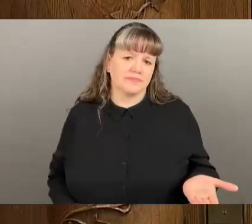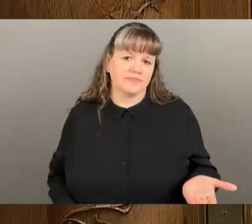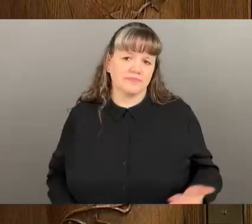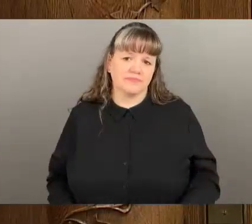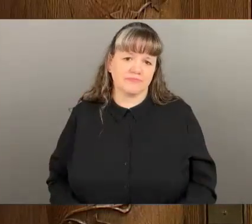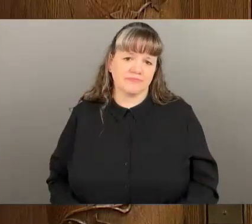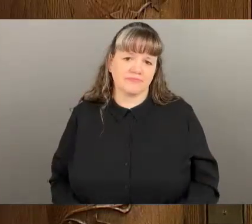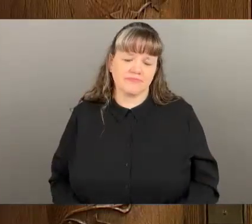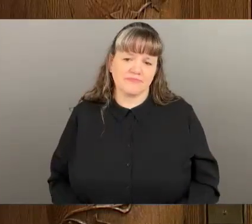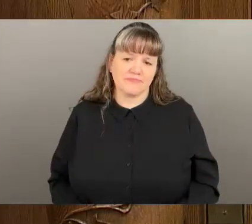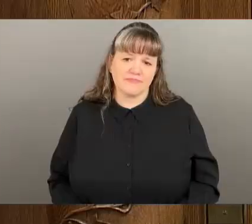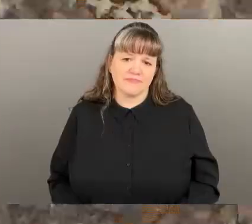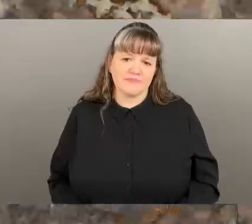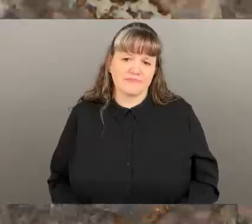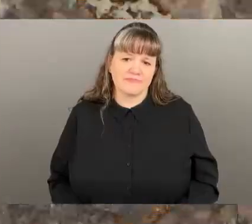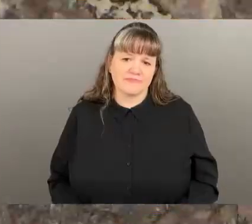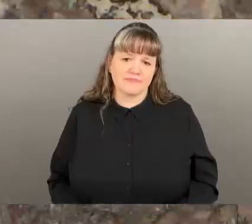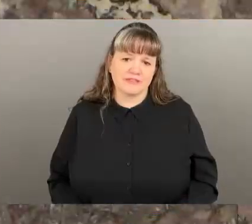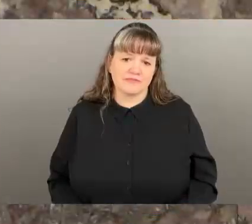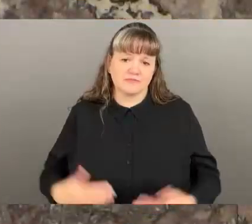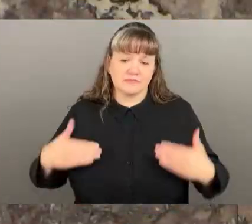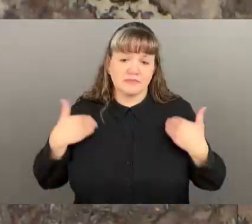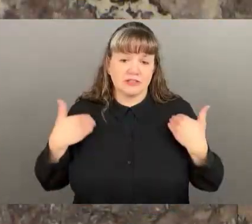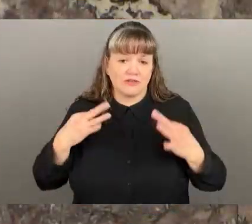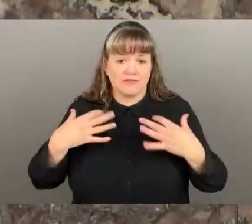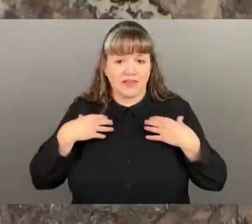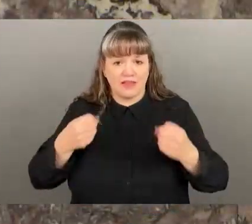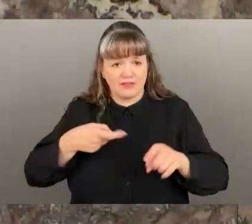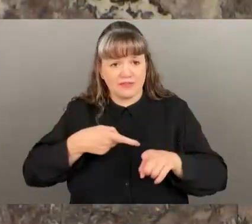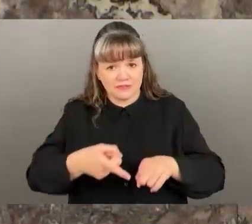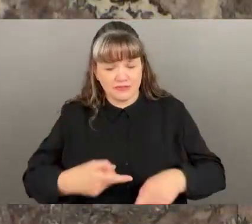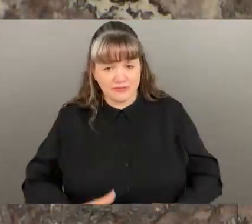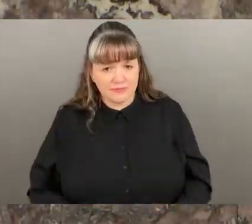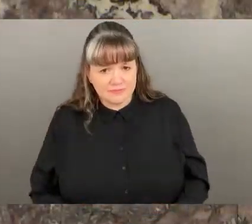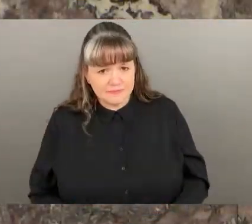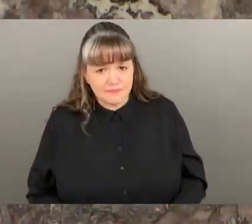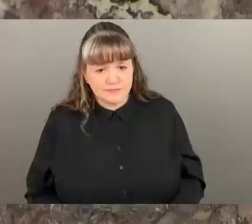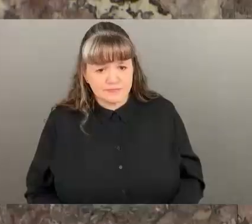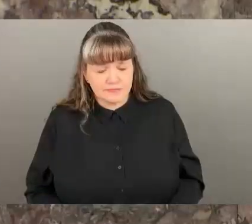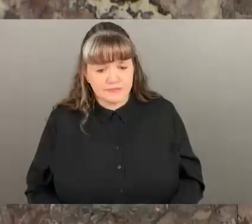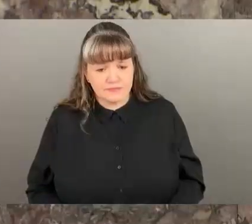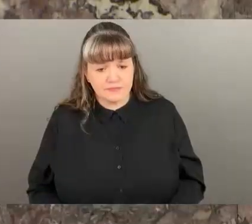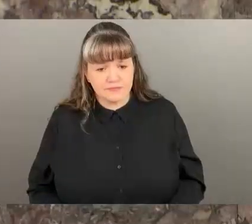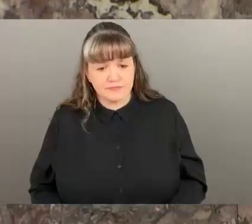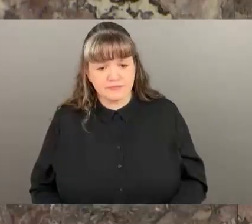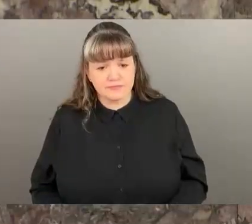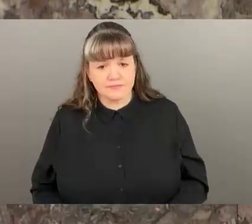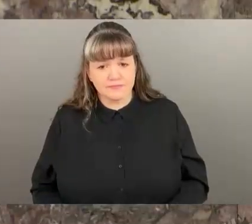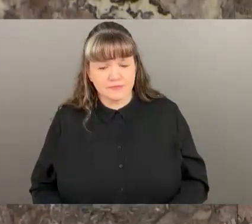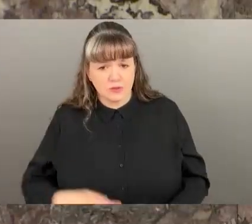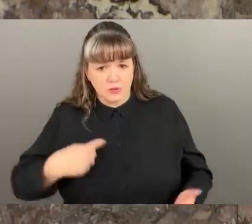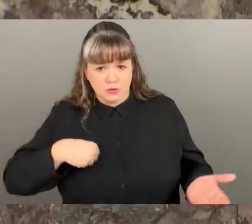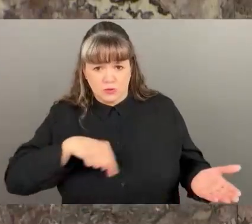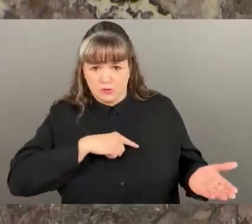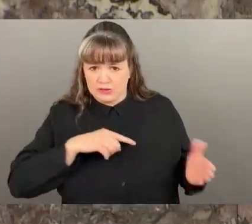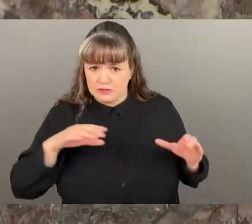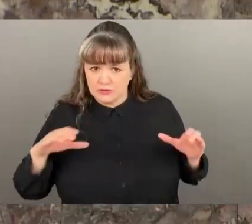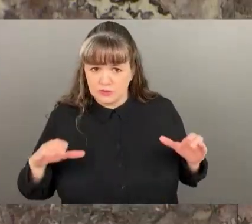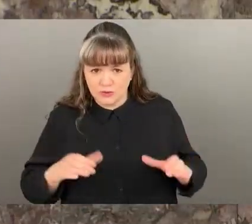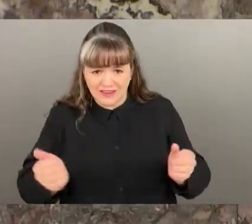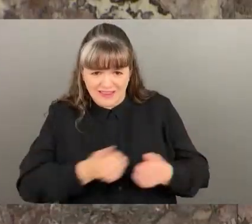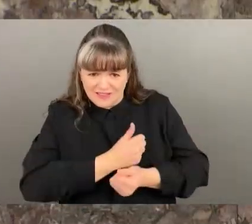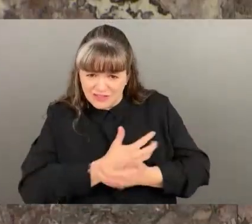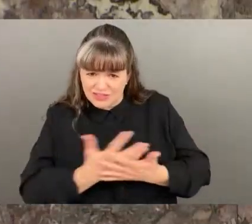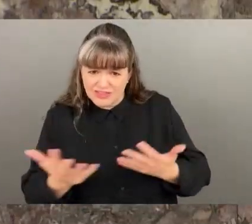Minister of Health. Thank you so much, Honourable Speaker. As I've mentioned, we are doing everything possible that we can to support youth